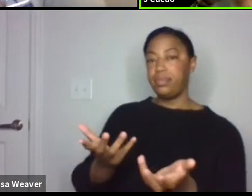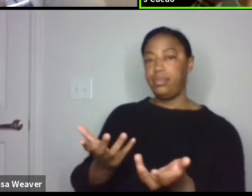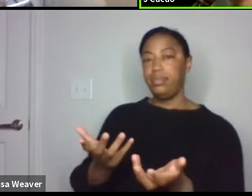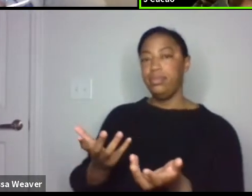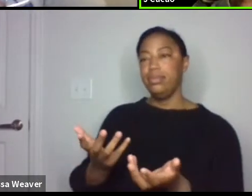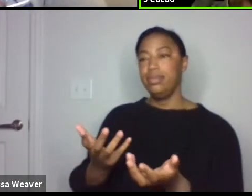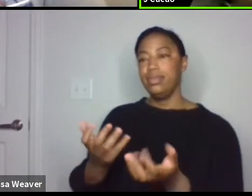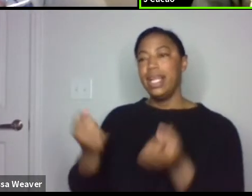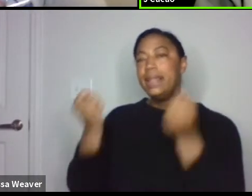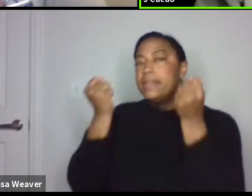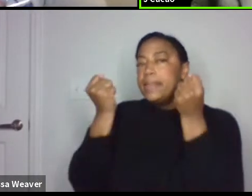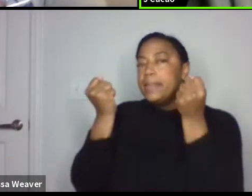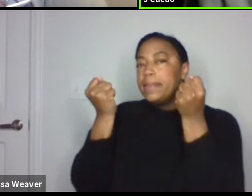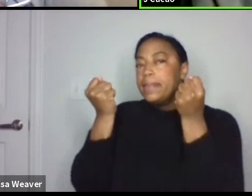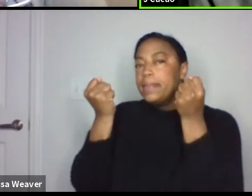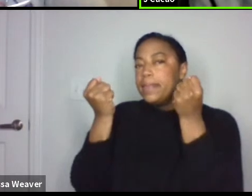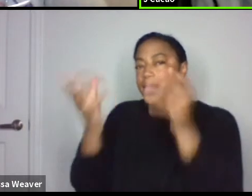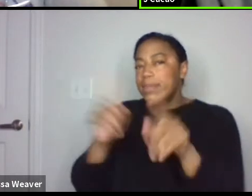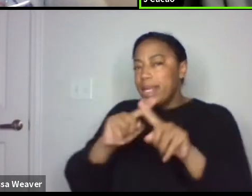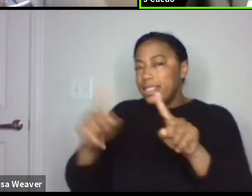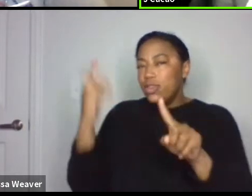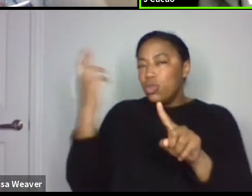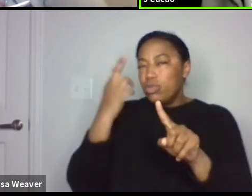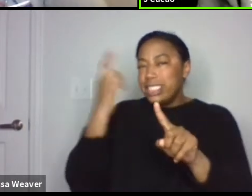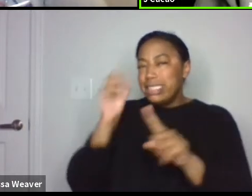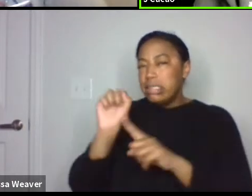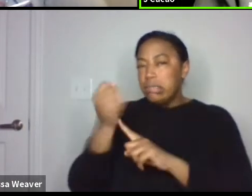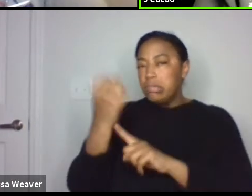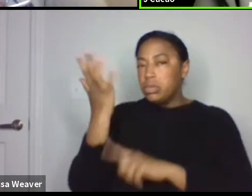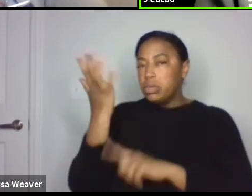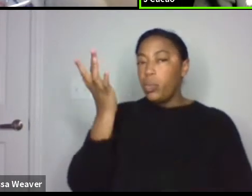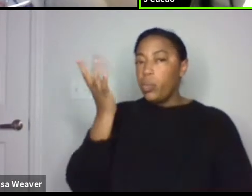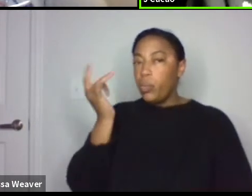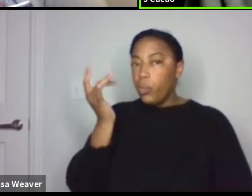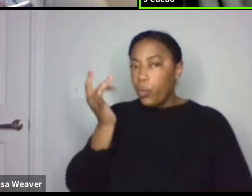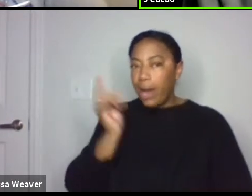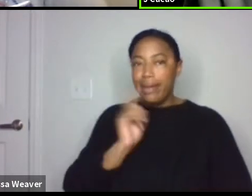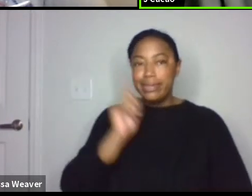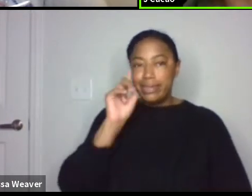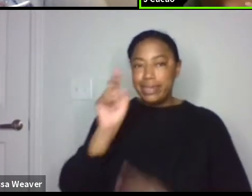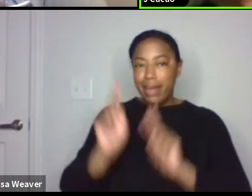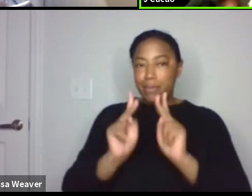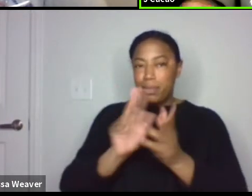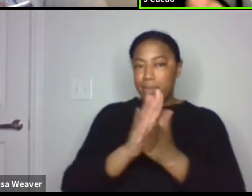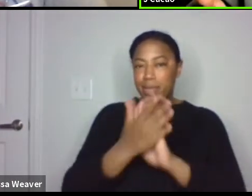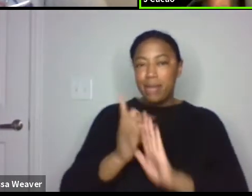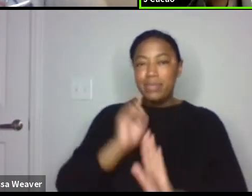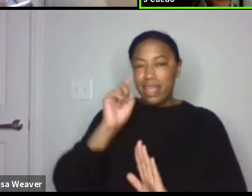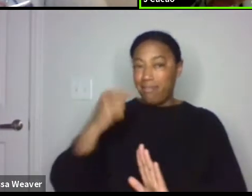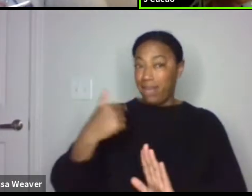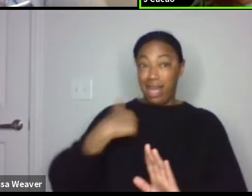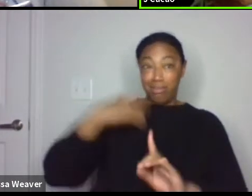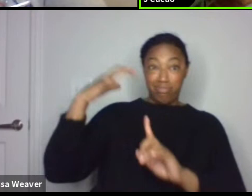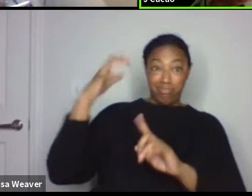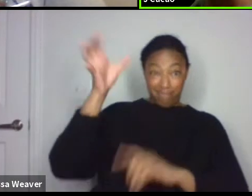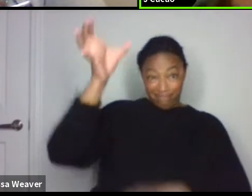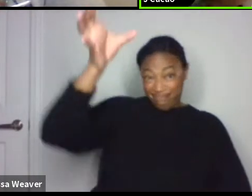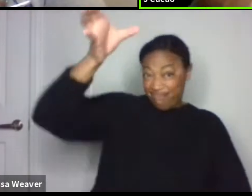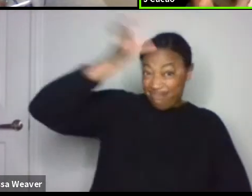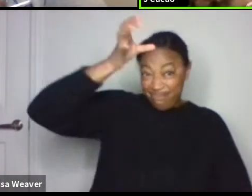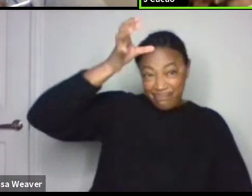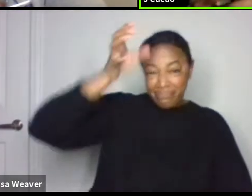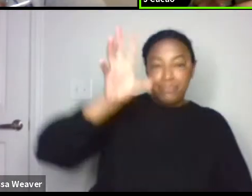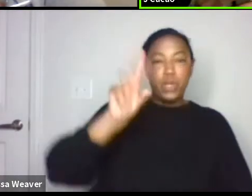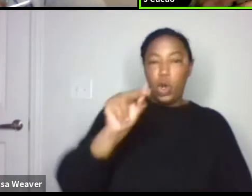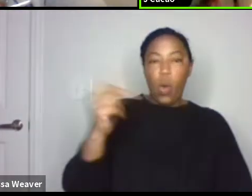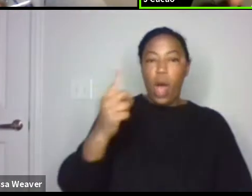There's a lot of different reasons and cases for why deaf individuals become deaf. I'm not an expert on it. I just know from what my